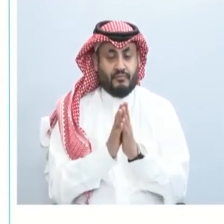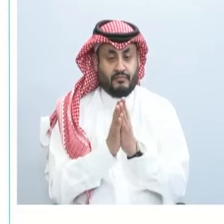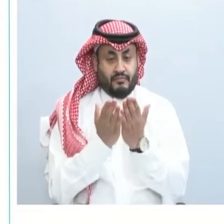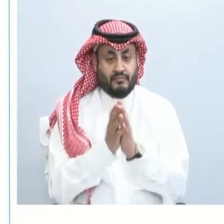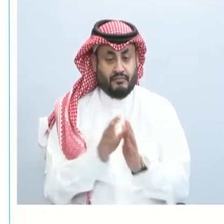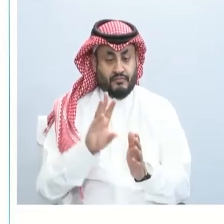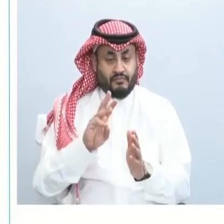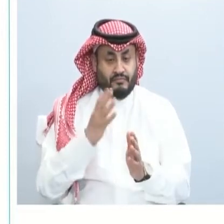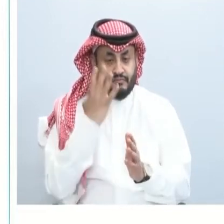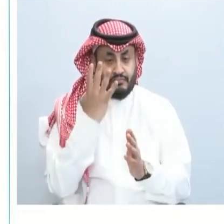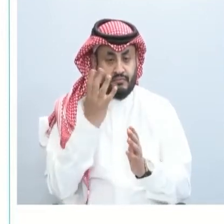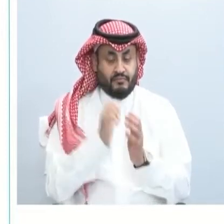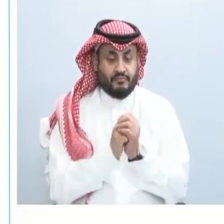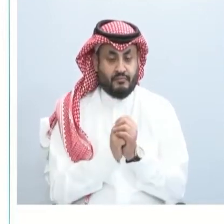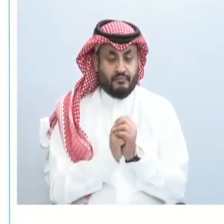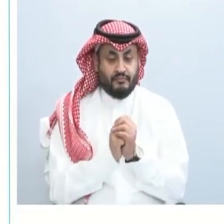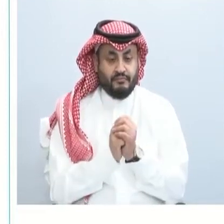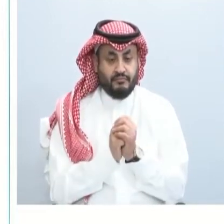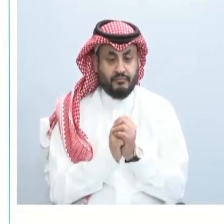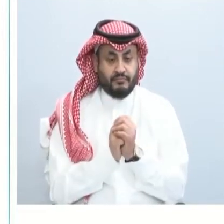open your books on page 64.